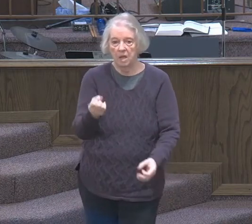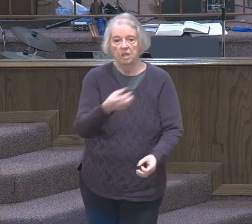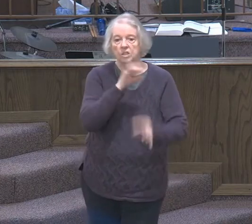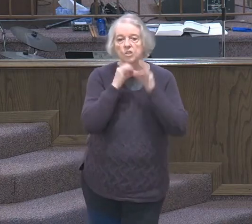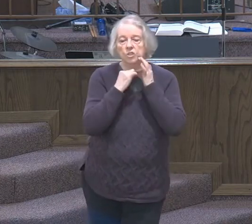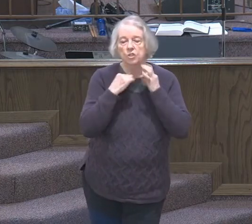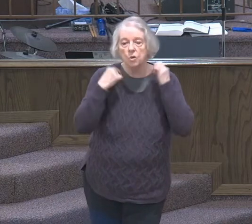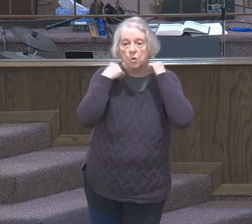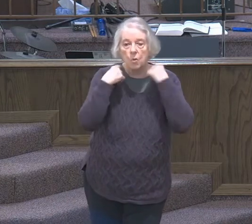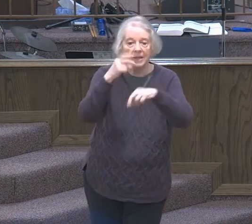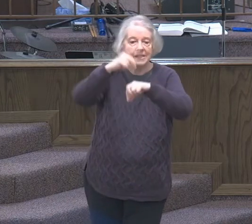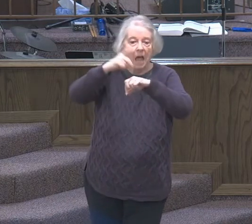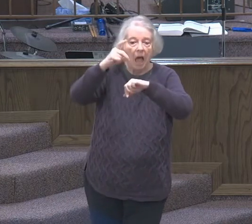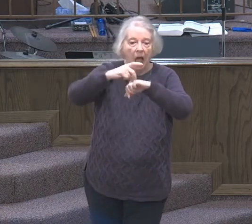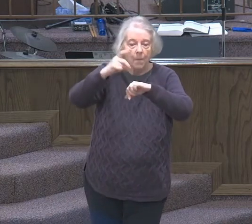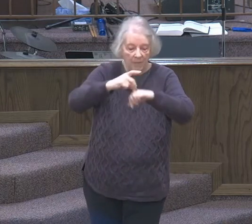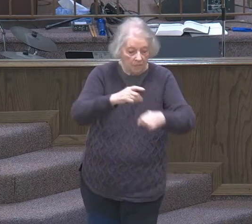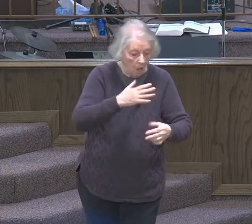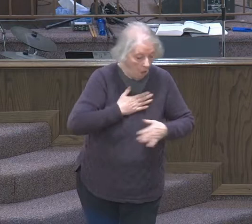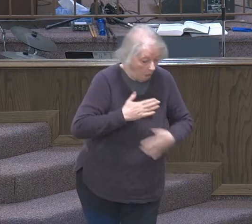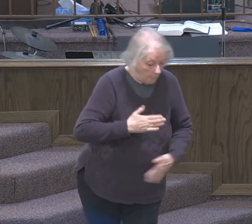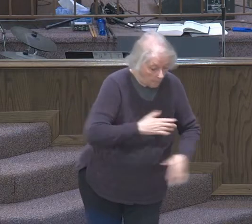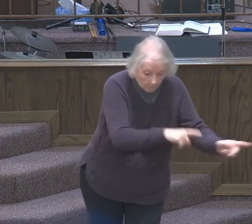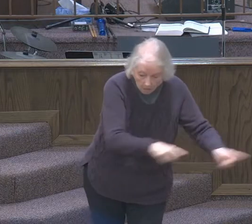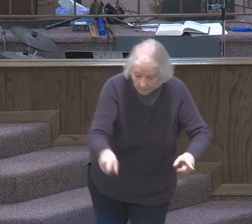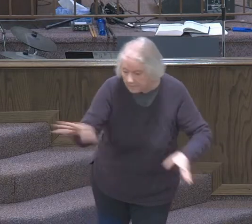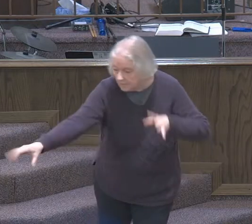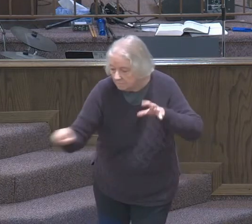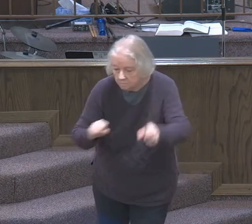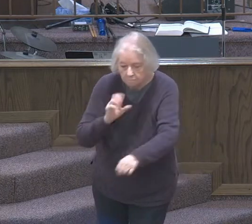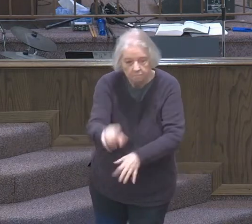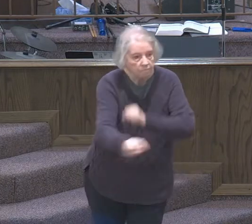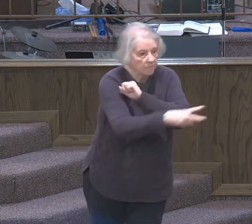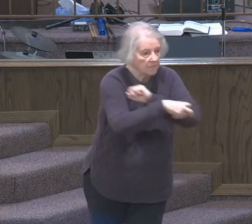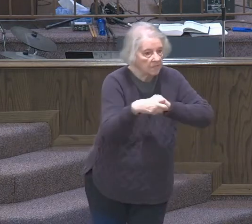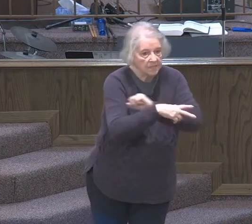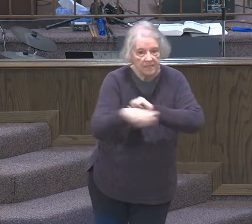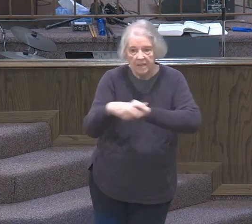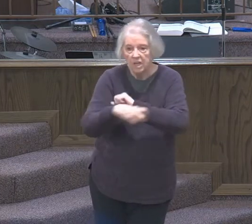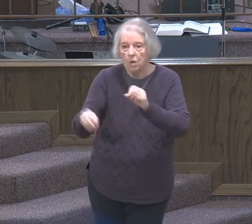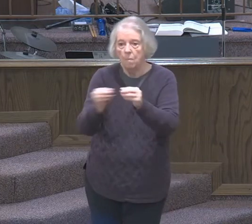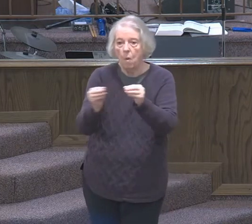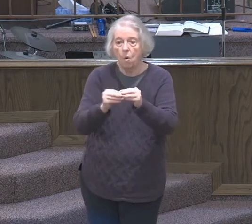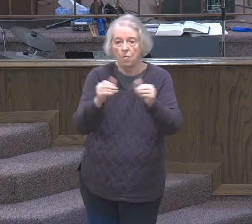precious jewelry, which they stripped off for themselves, more than they could carry away.